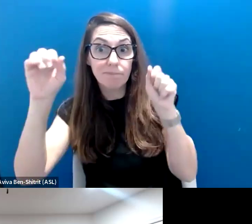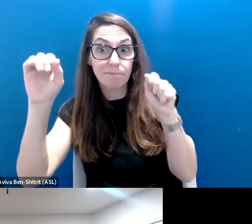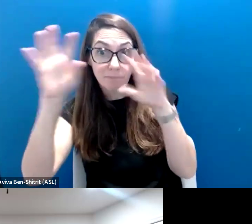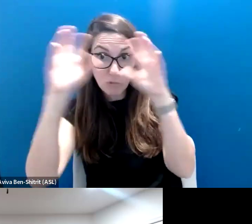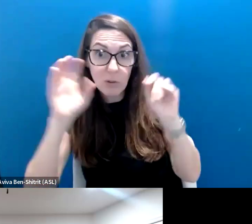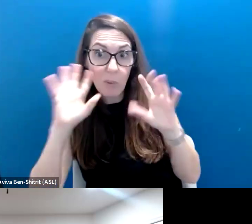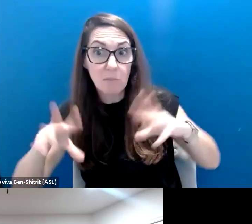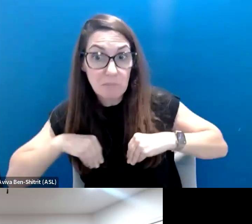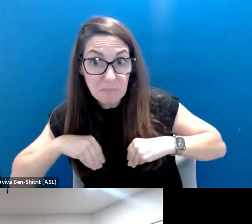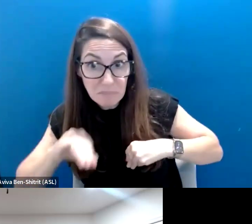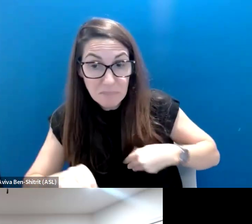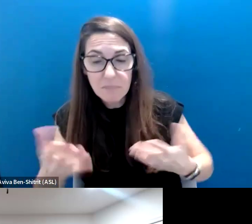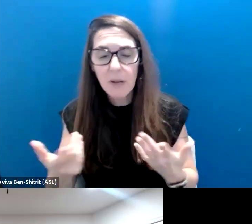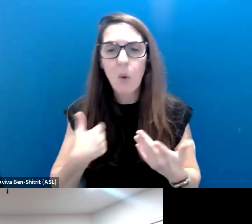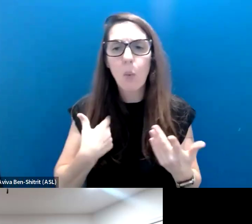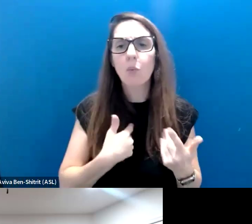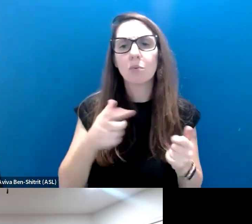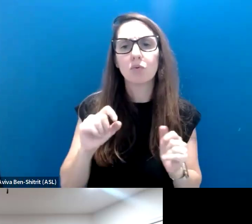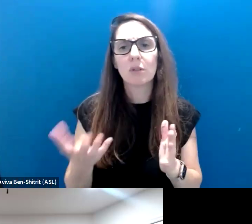request that